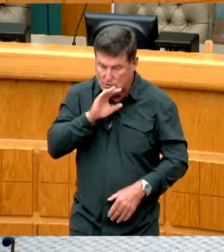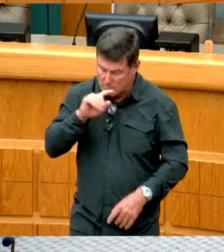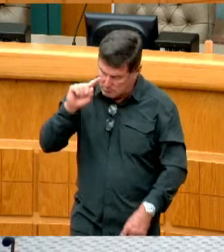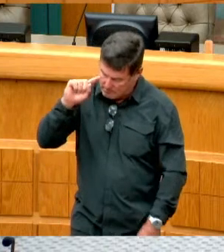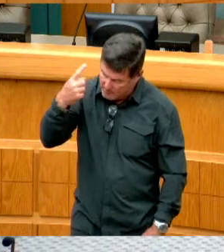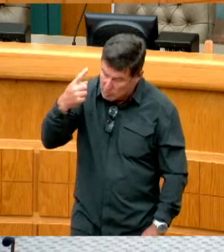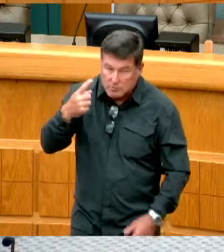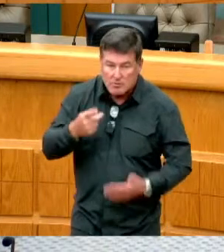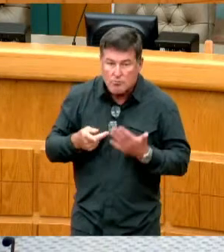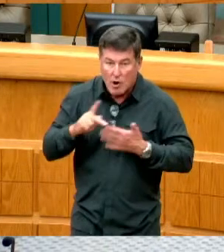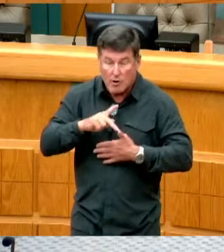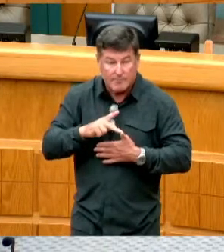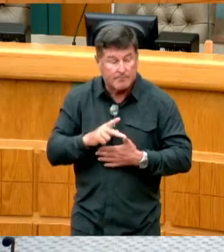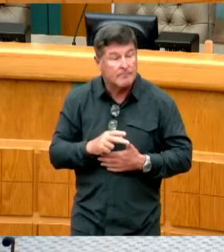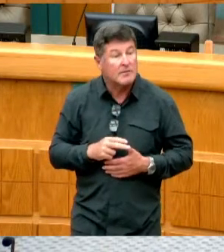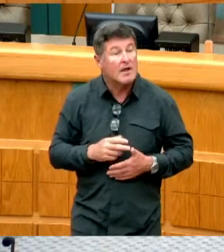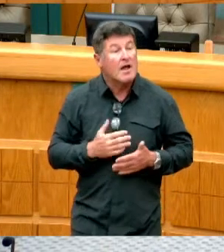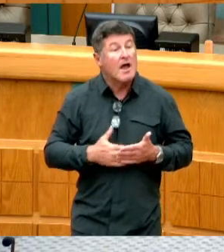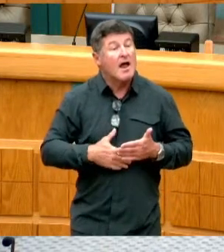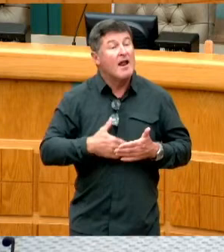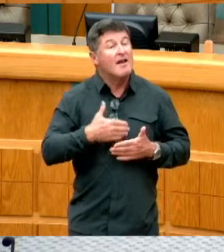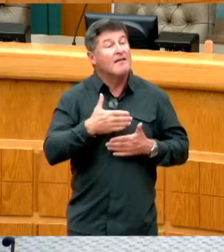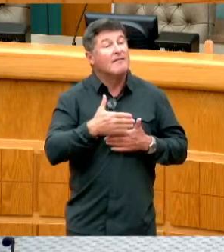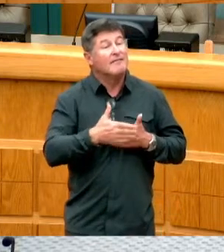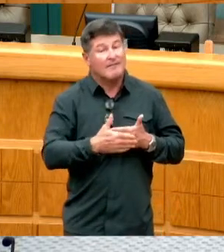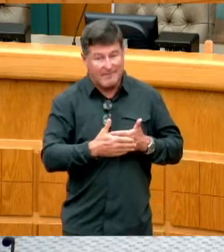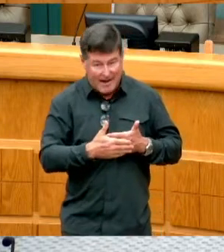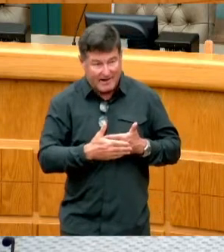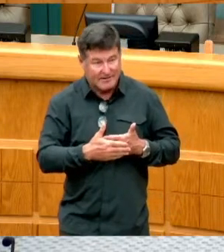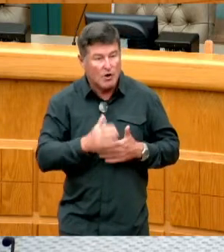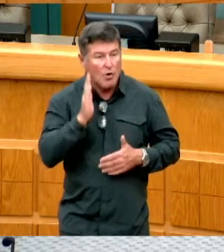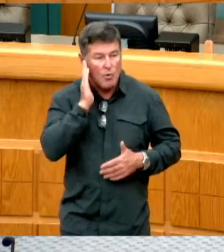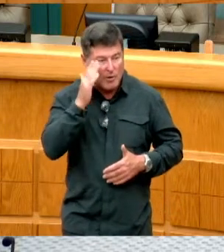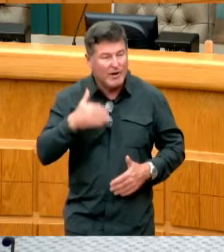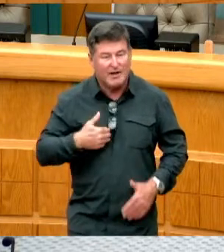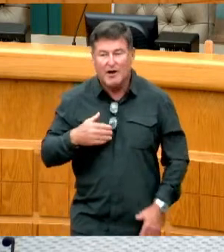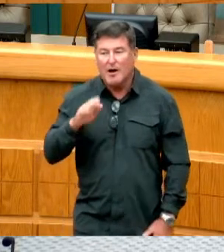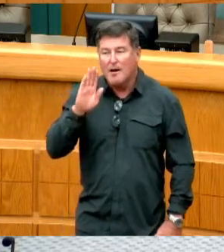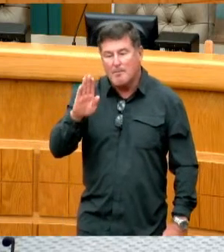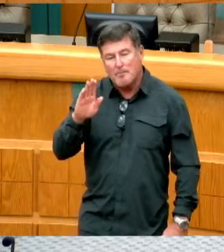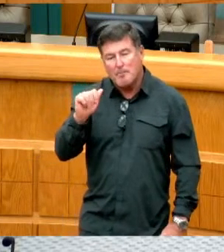next, we will hear from our county judge, Barbara Canales.